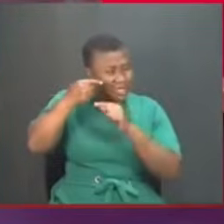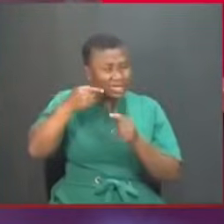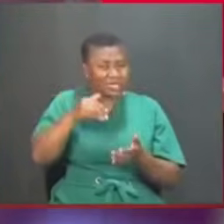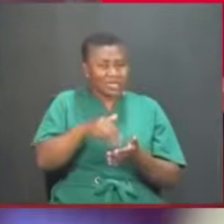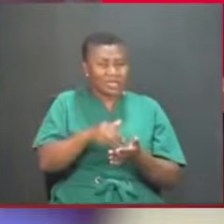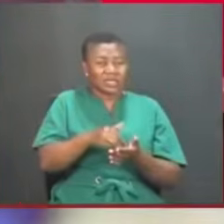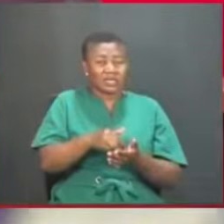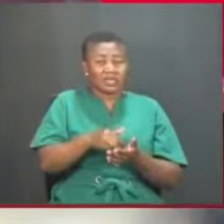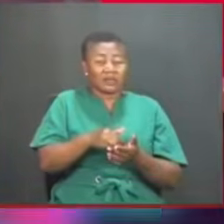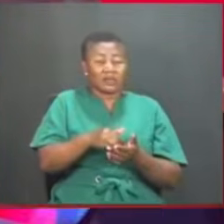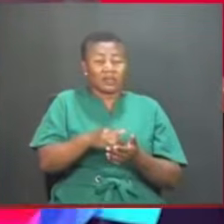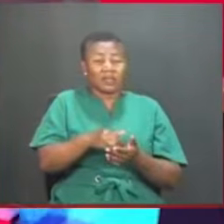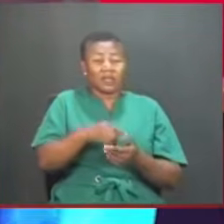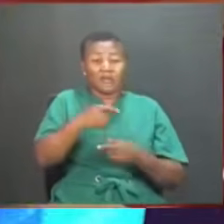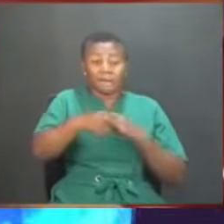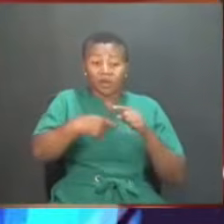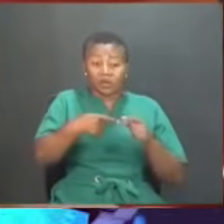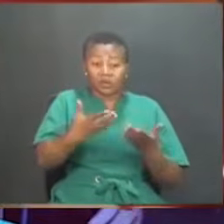about the whole process